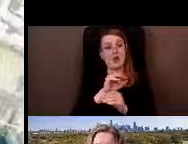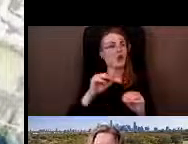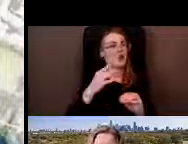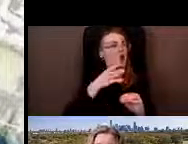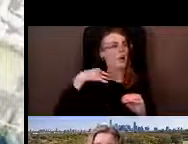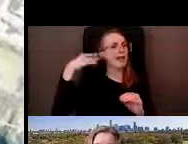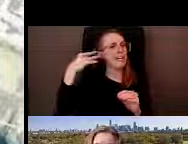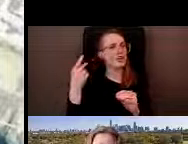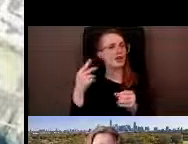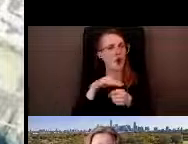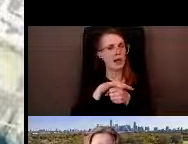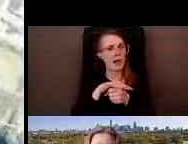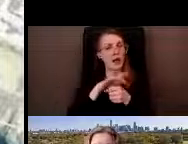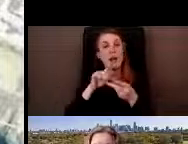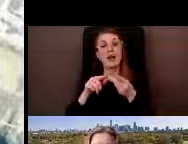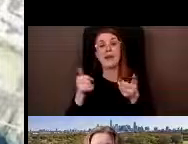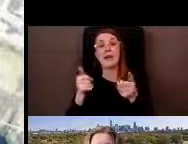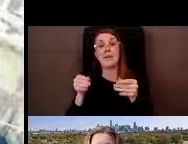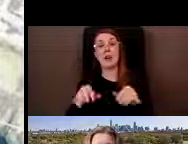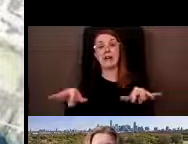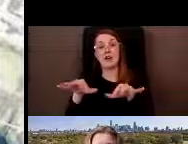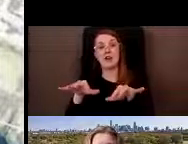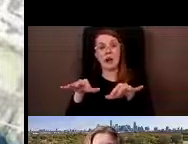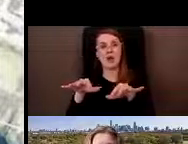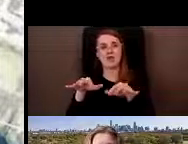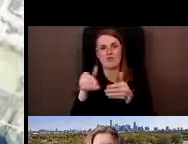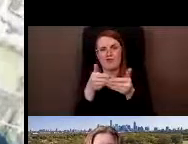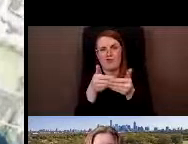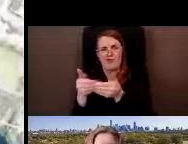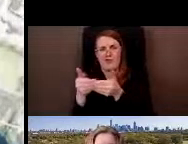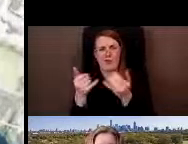playground on the edges of the current lawn today.